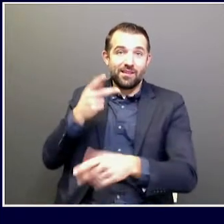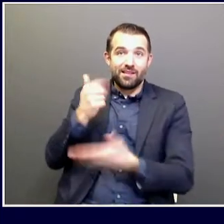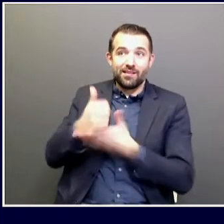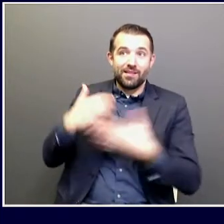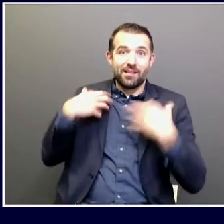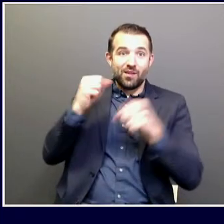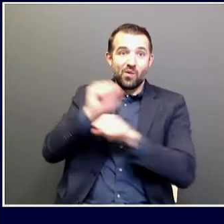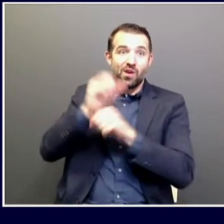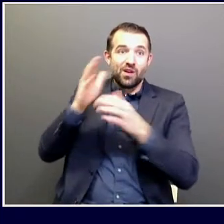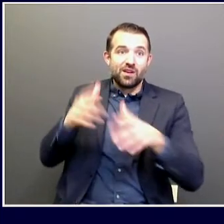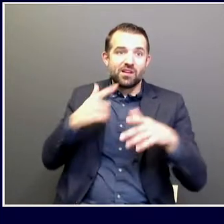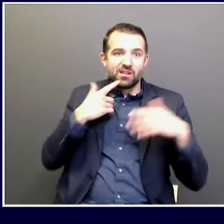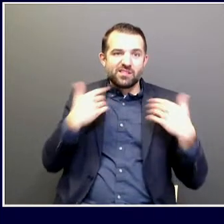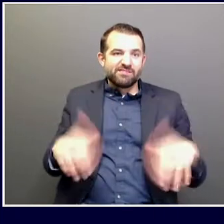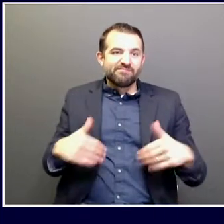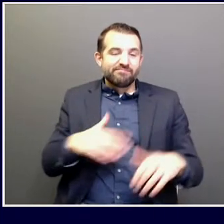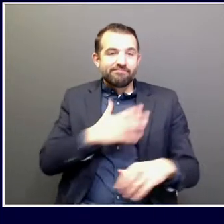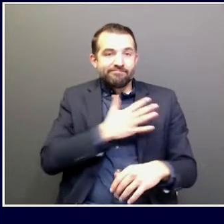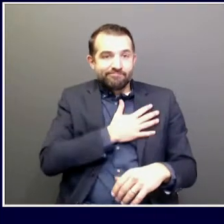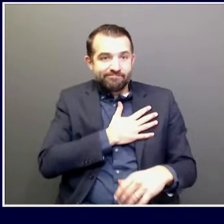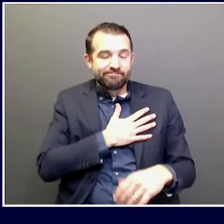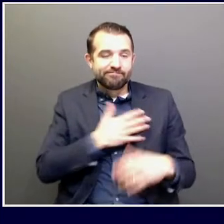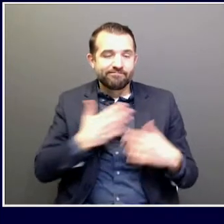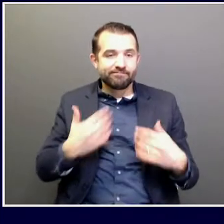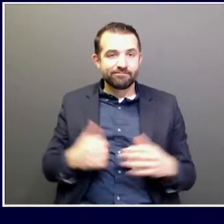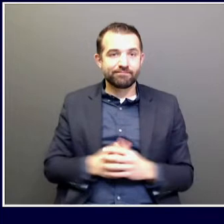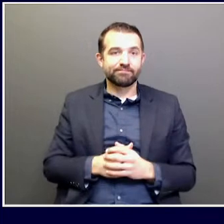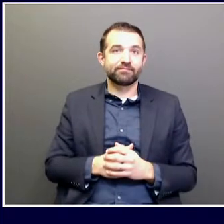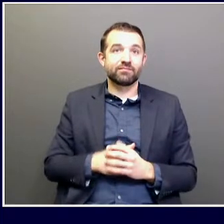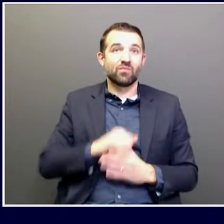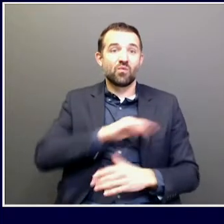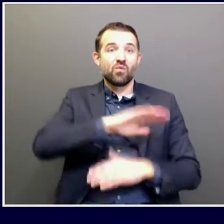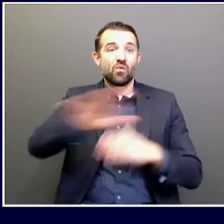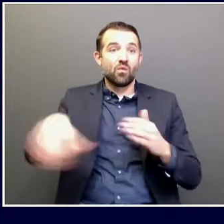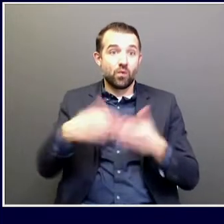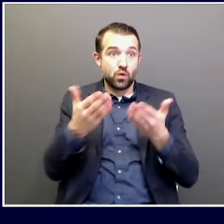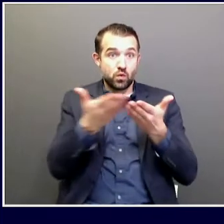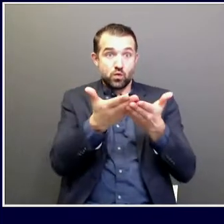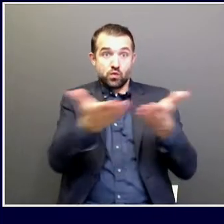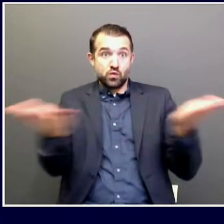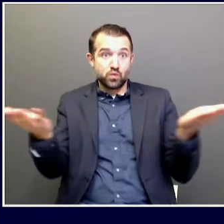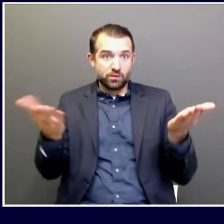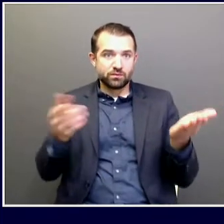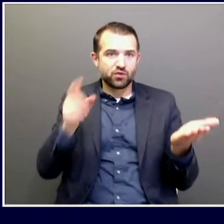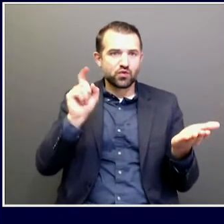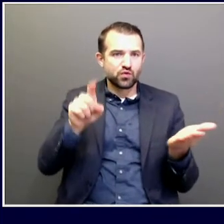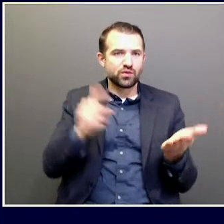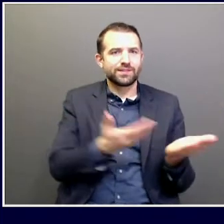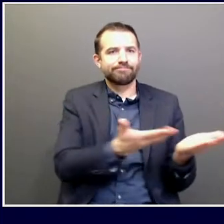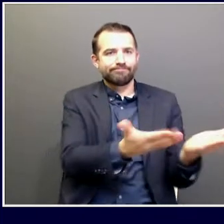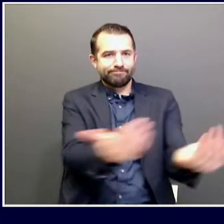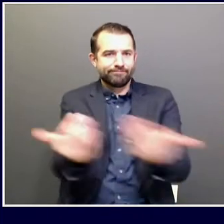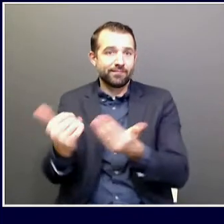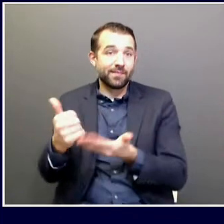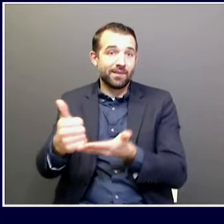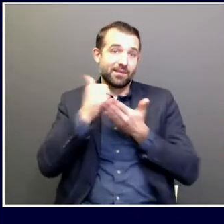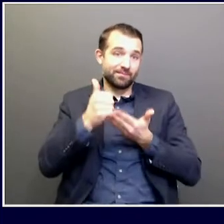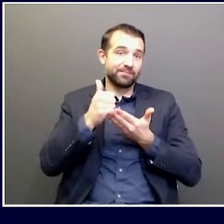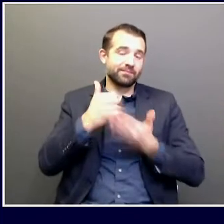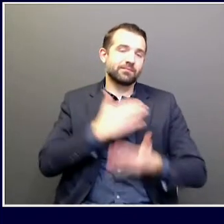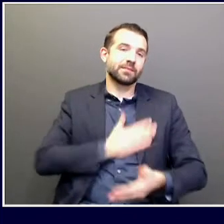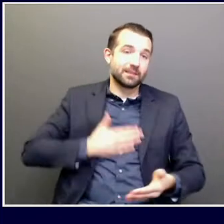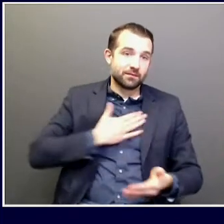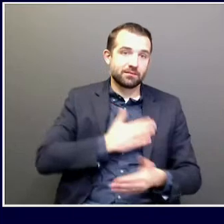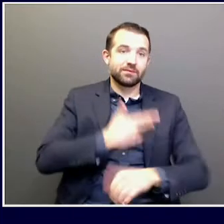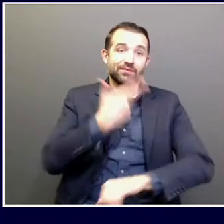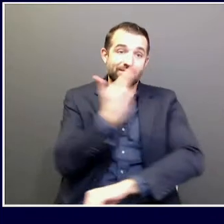Maine people must all step up to this challenge too. Get vaccinated, please. Whether you're vaccinated or